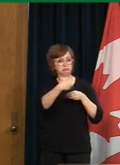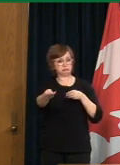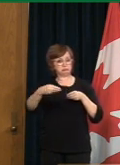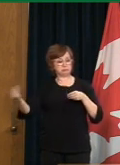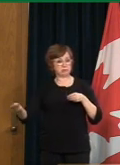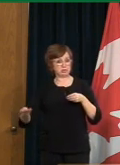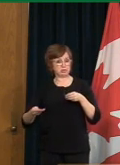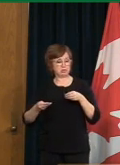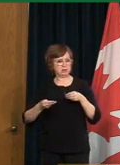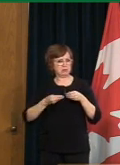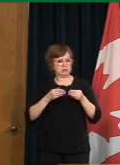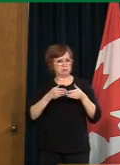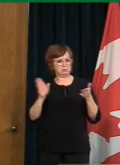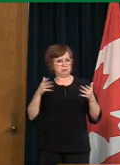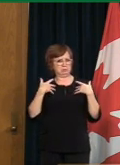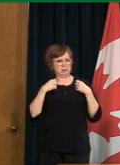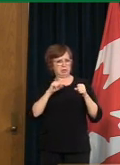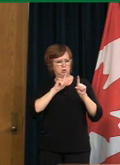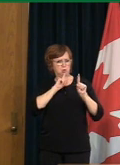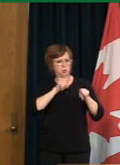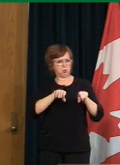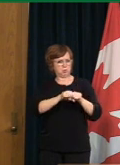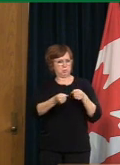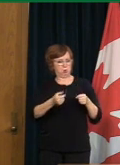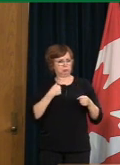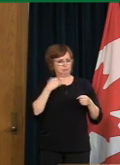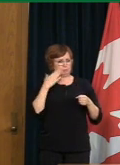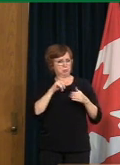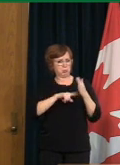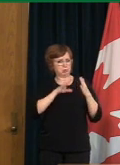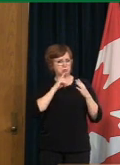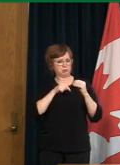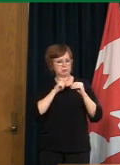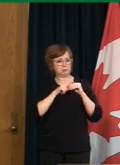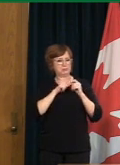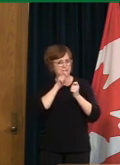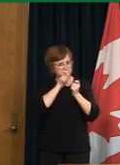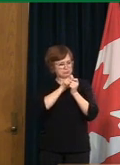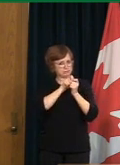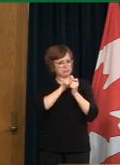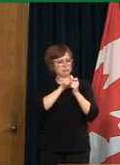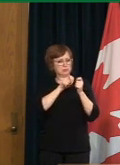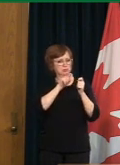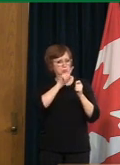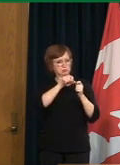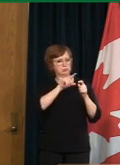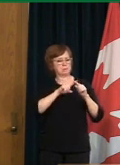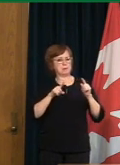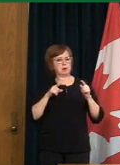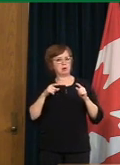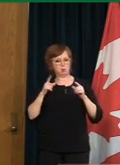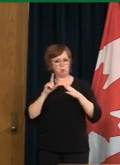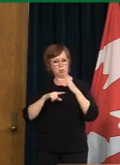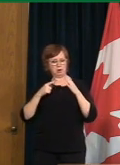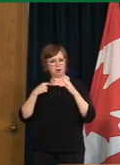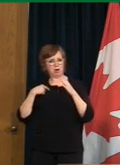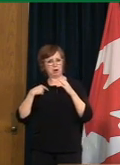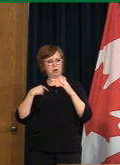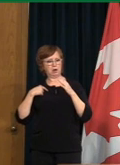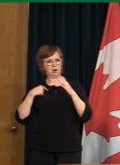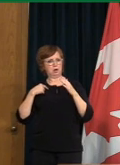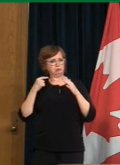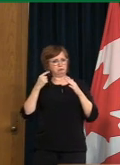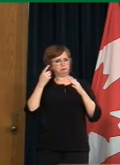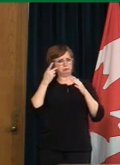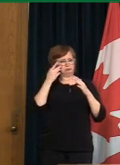infraction of which public health order you would be referring to, but my experience has told me that the fines that have been administered